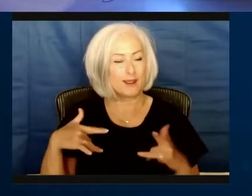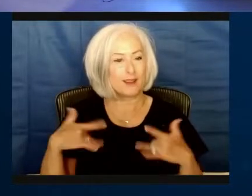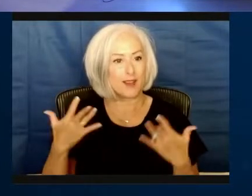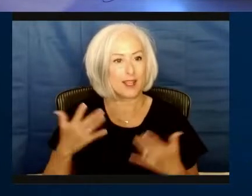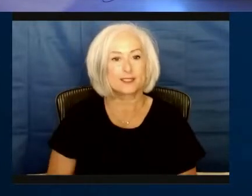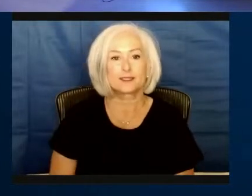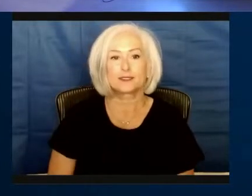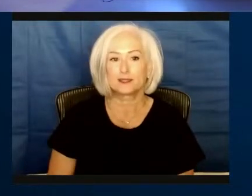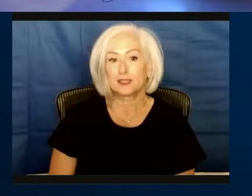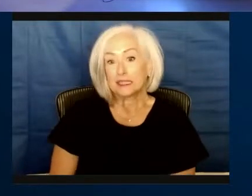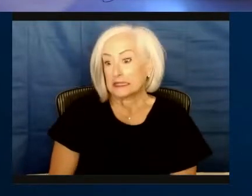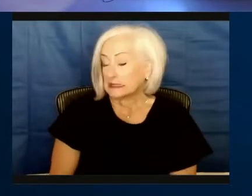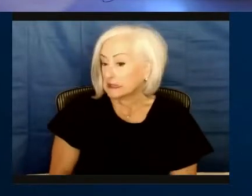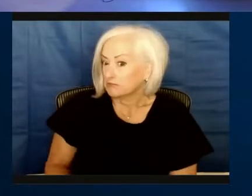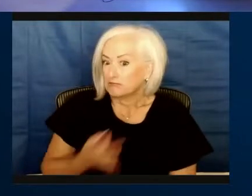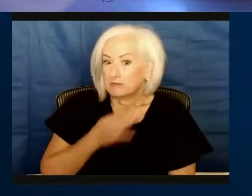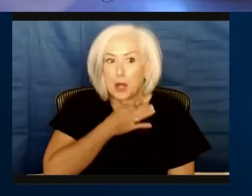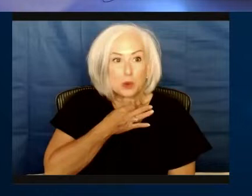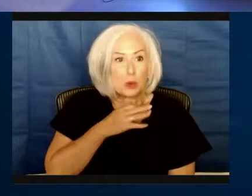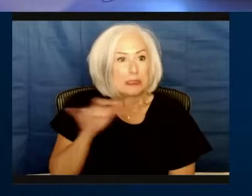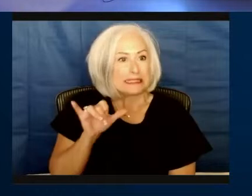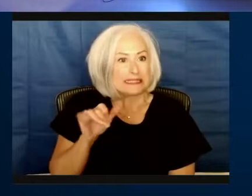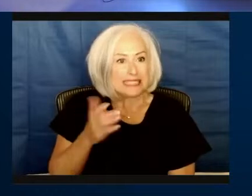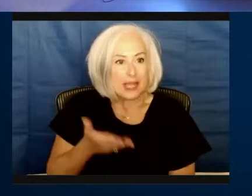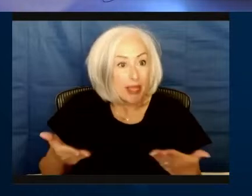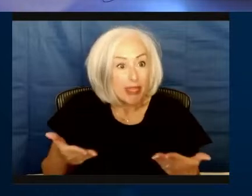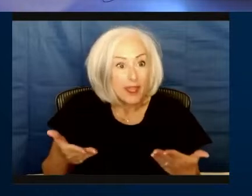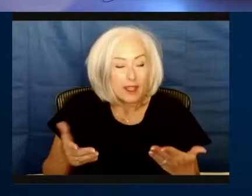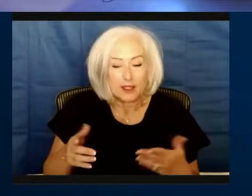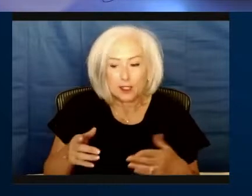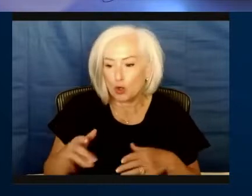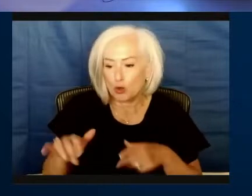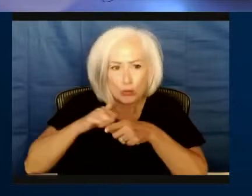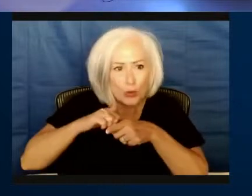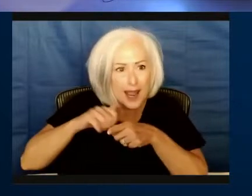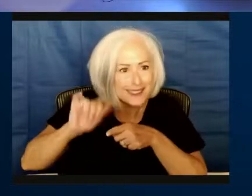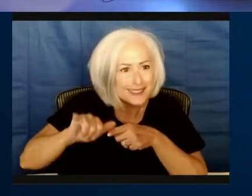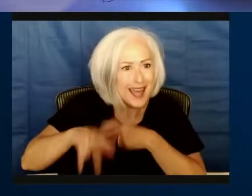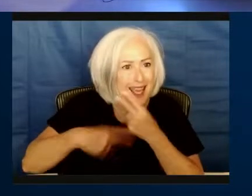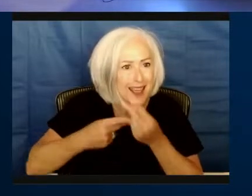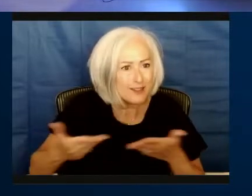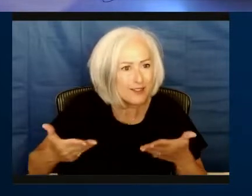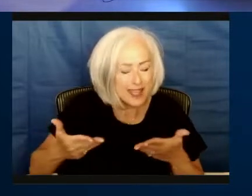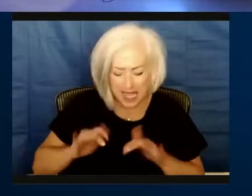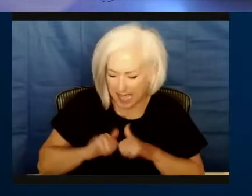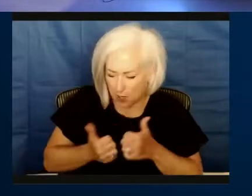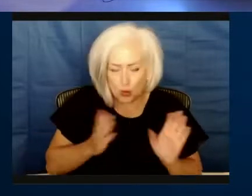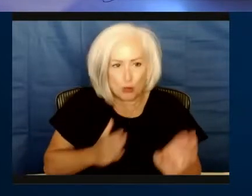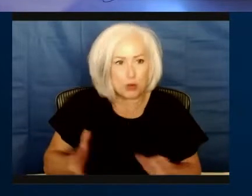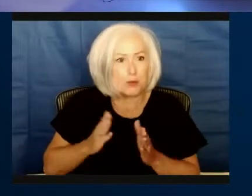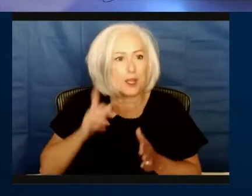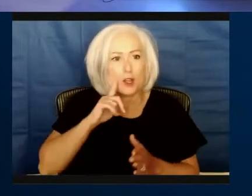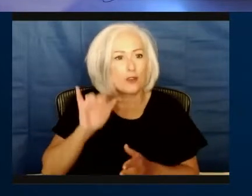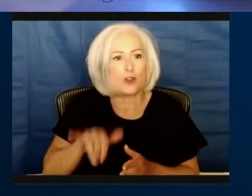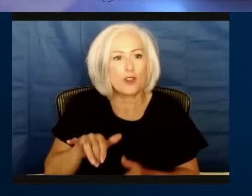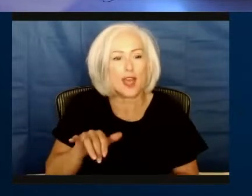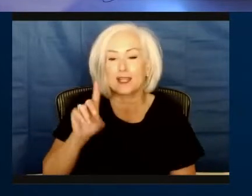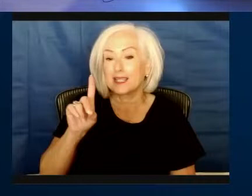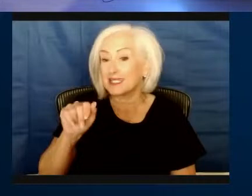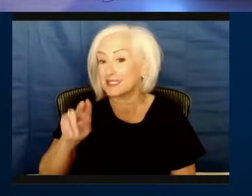thing, because do you guys rehearse this? I don't know, Matt, do y'all rehearse this kind of thing? How do you prepare for it? Or Dan, let's start with you.